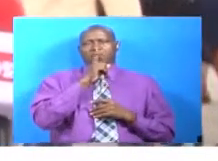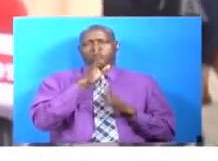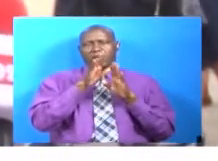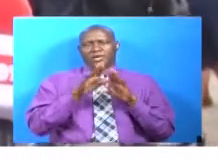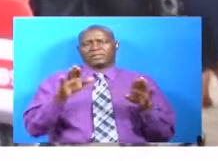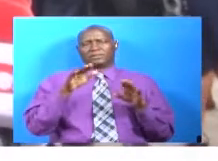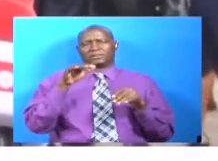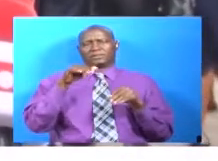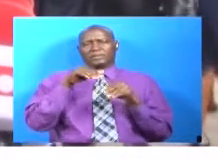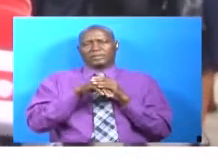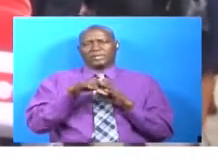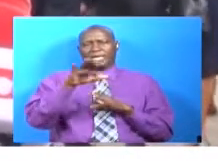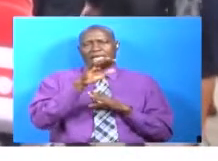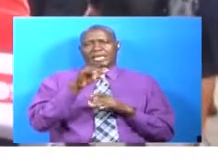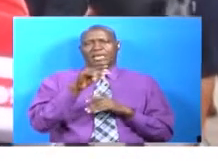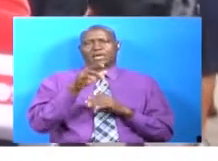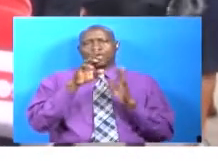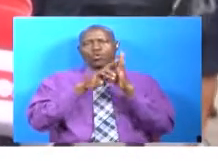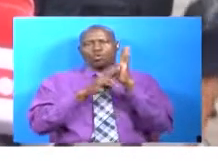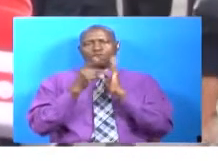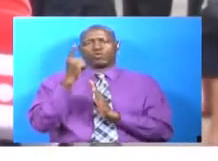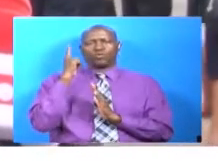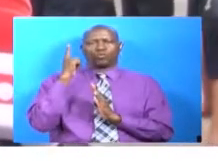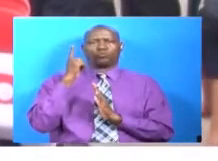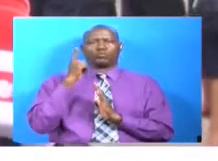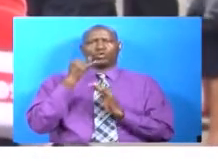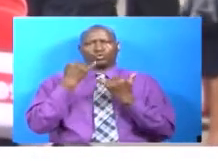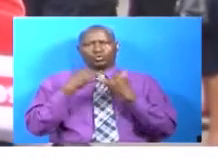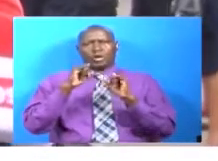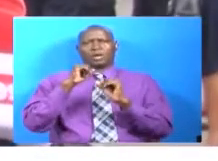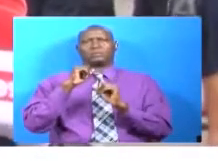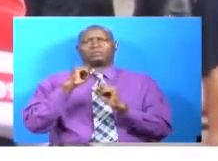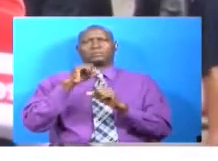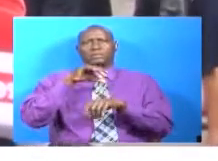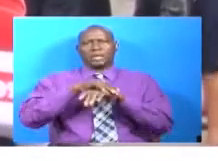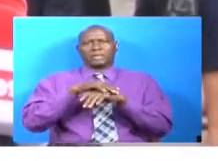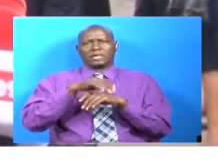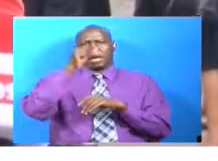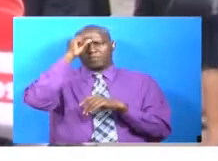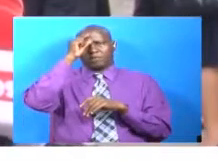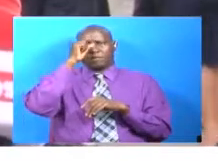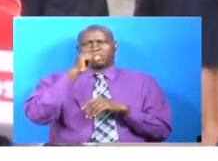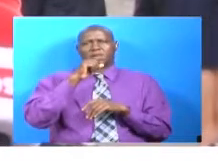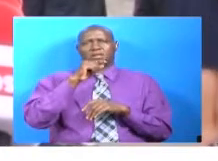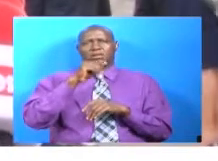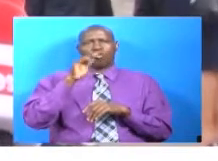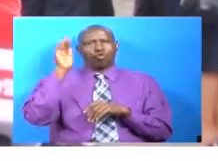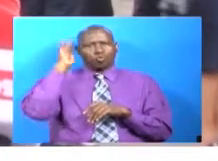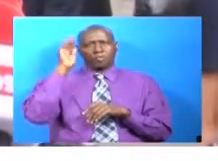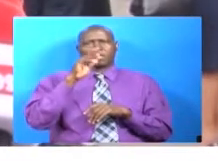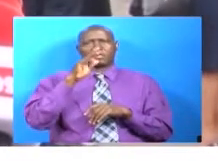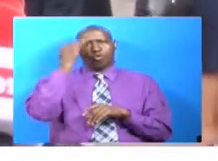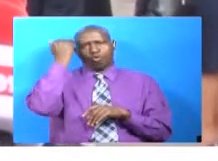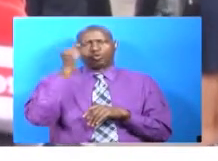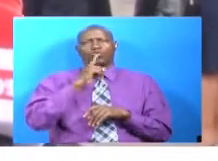rule of law, in trying to get government to respect court orders, to fight against impunity, and that we